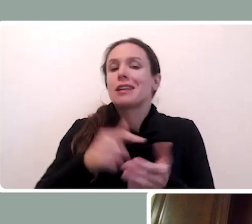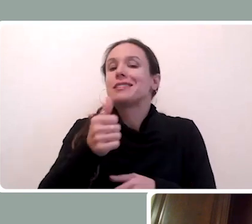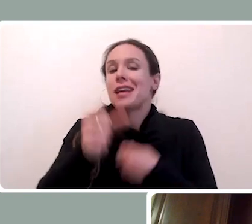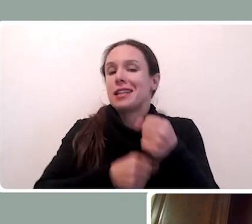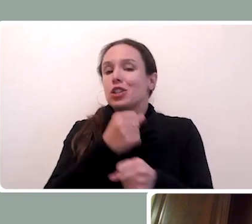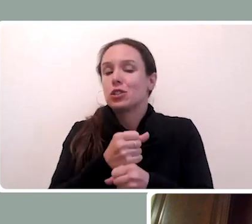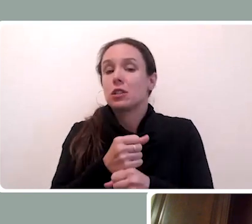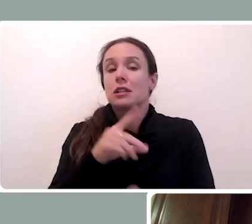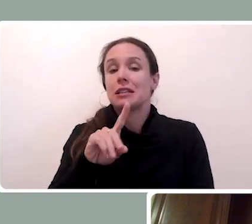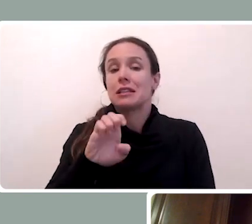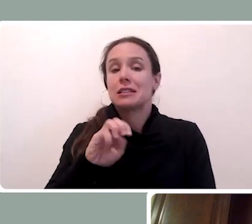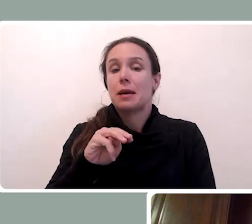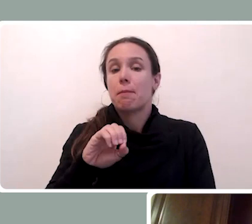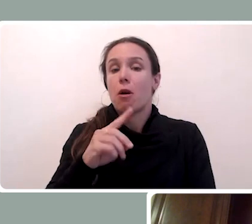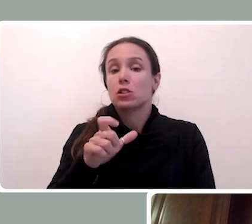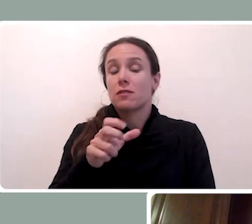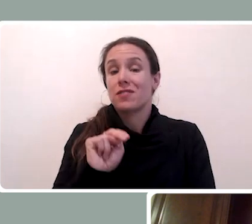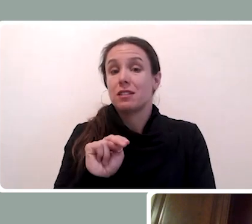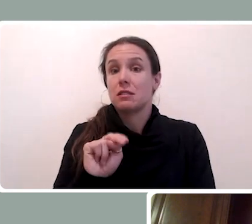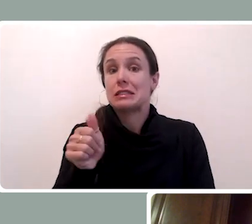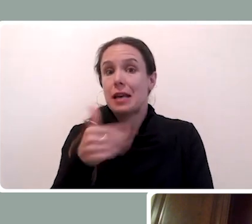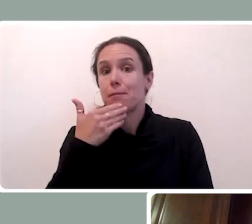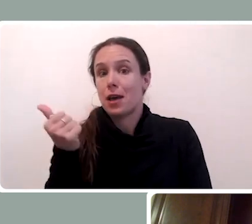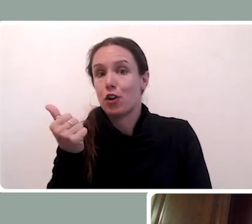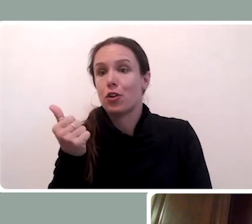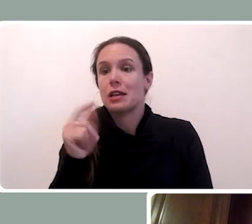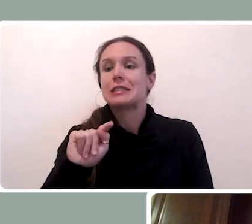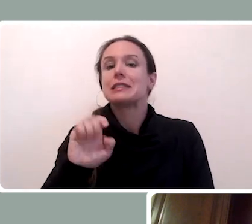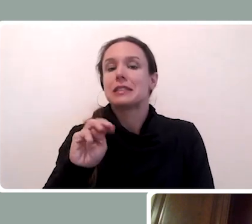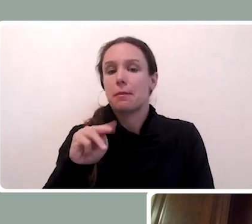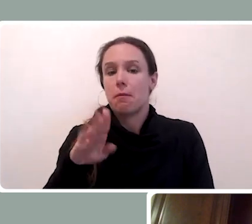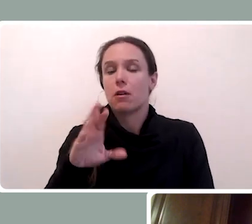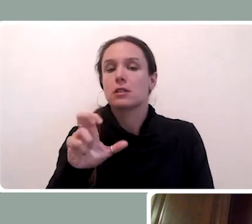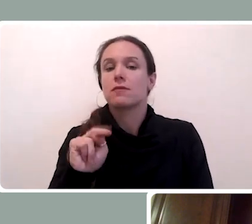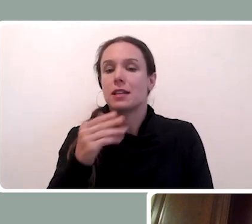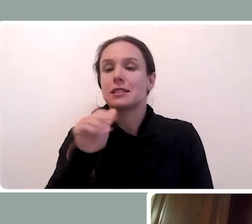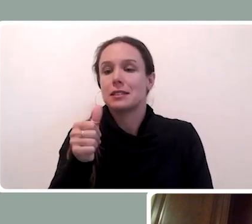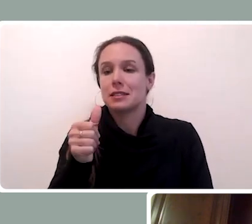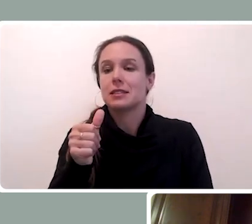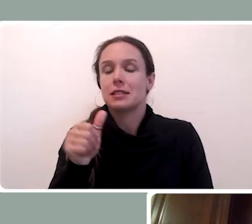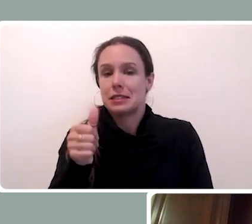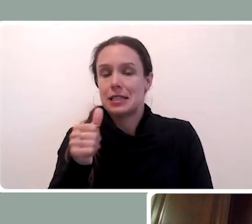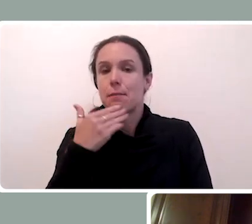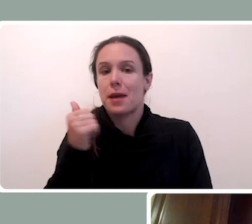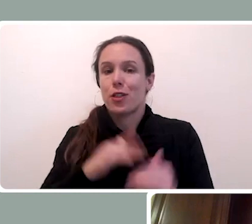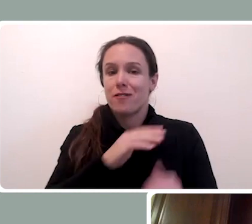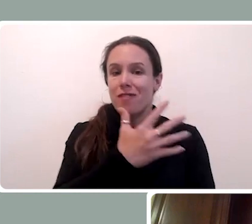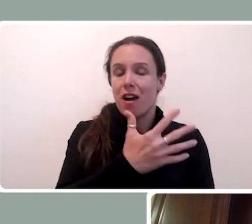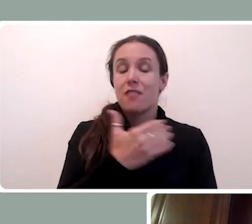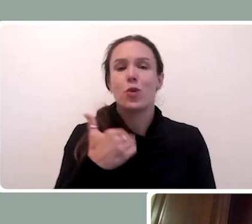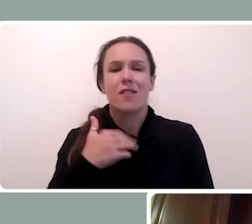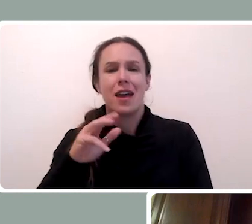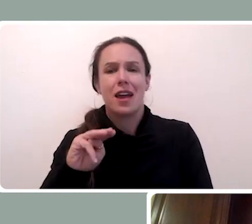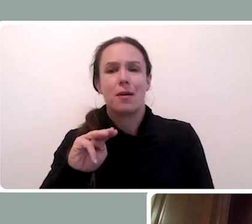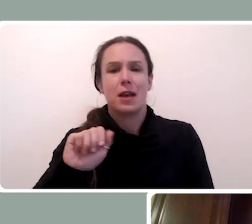tamoxifen, 10 years is better than 5 years. There was ATLAS study and the ATOM study. And then you have your MA17, which